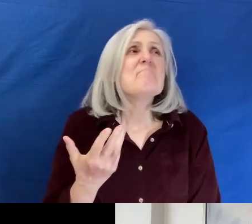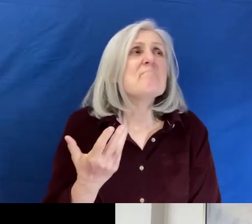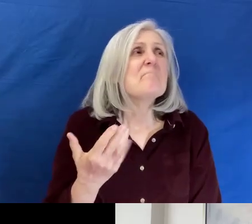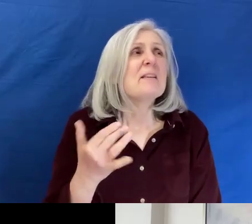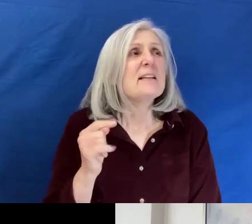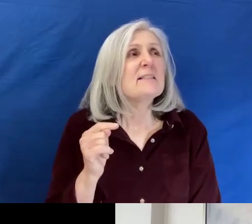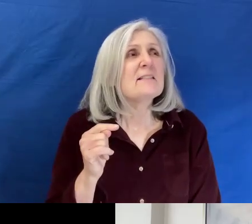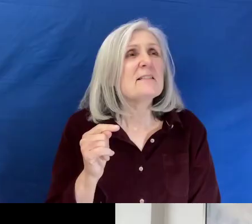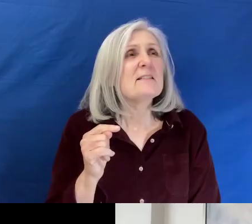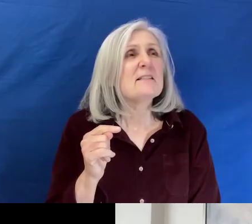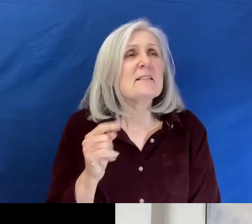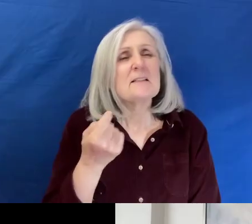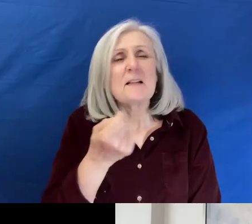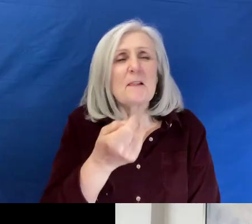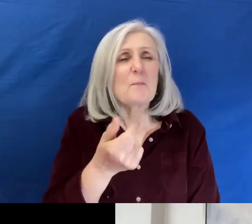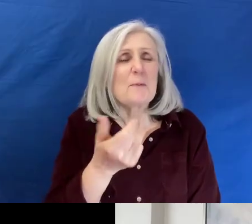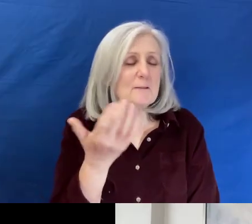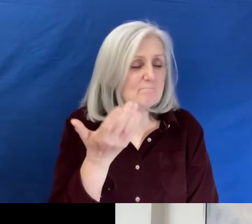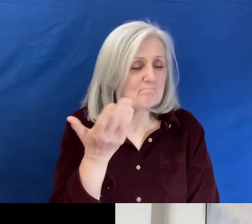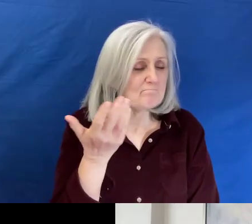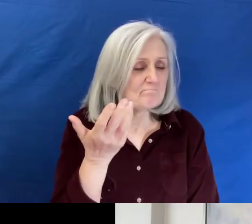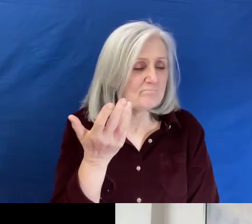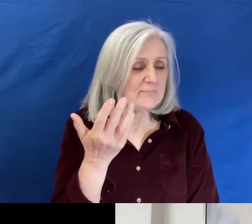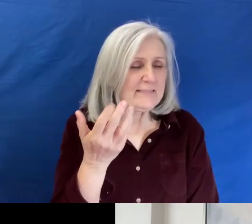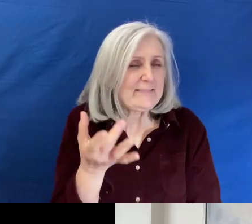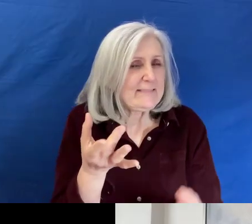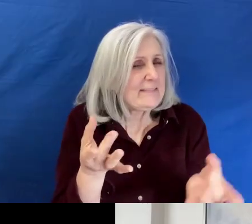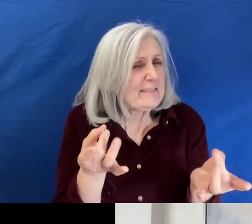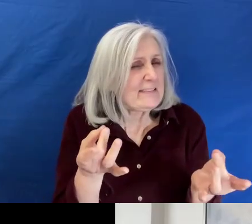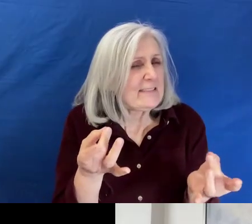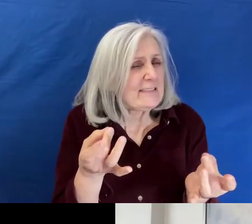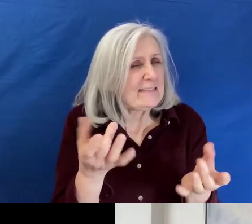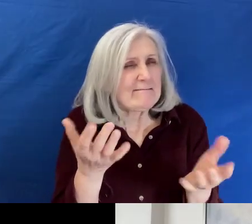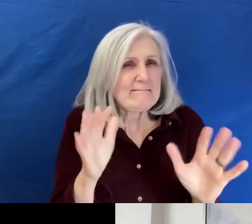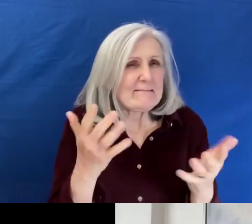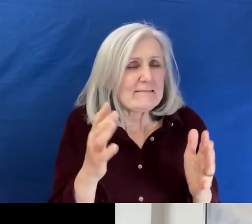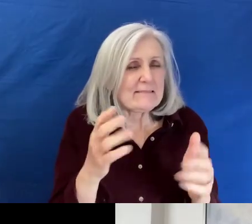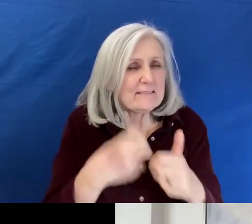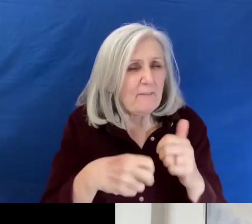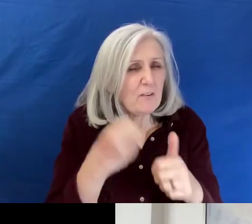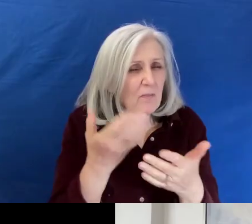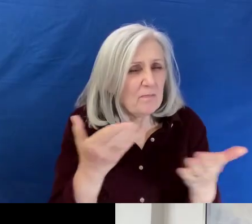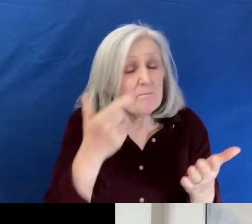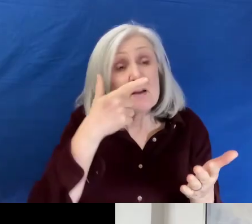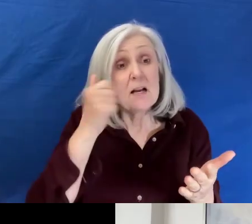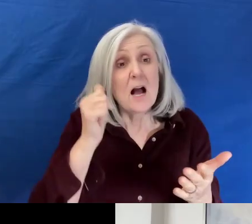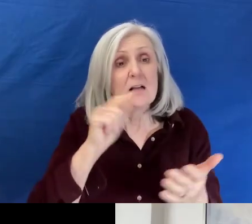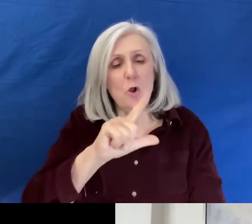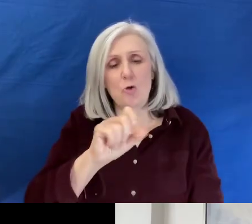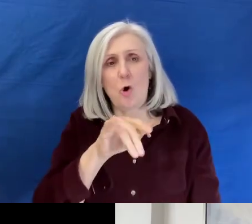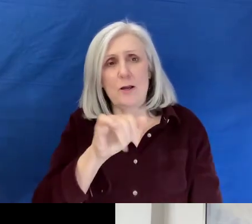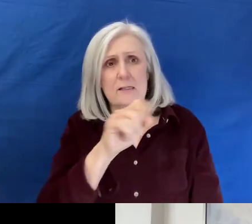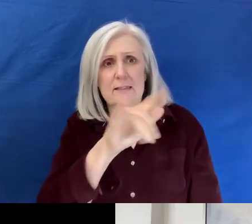It certainly is a bit of a touchy thing, right? Because the loyalty